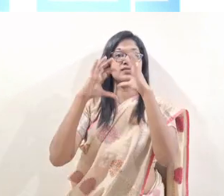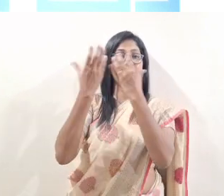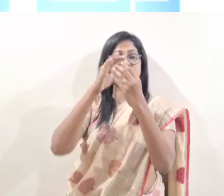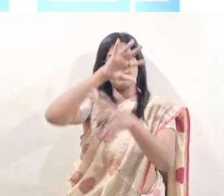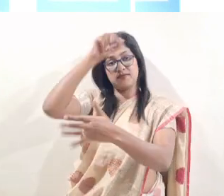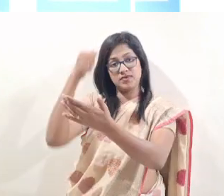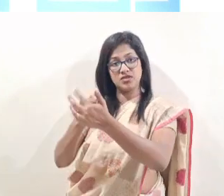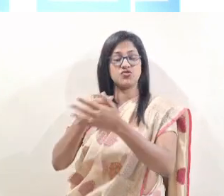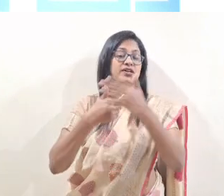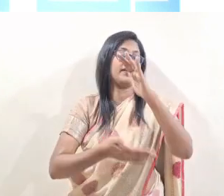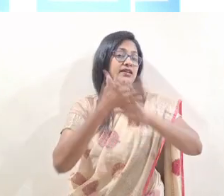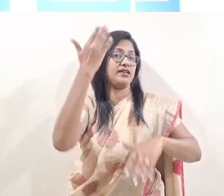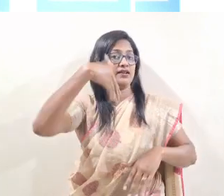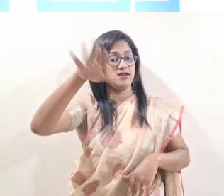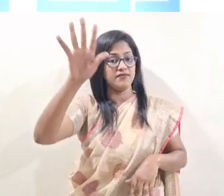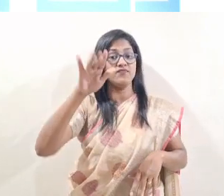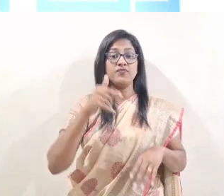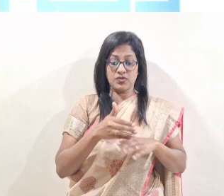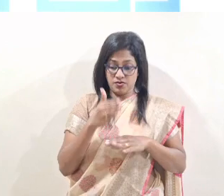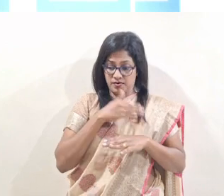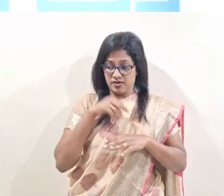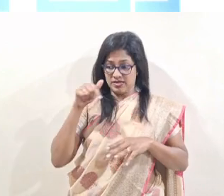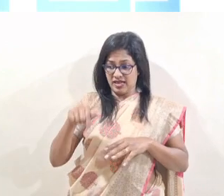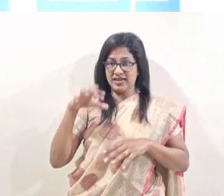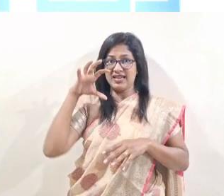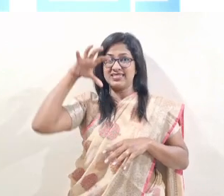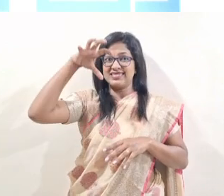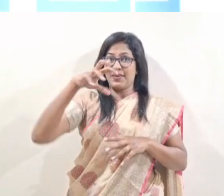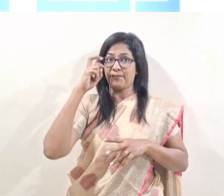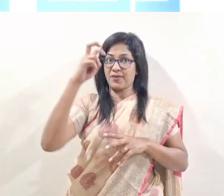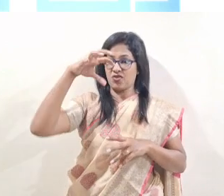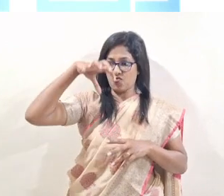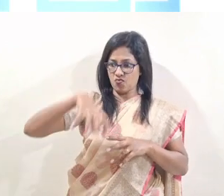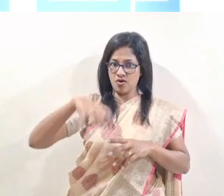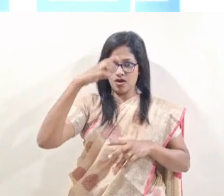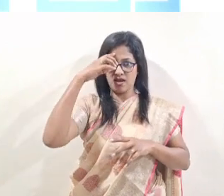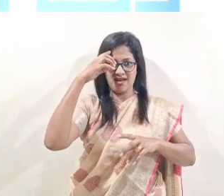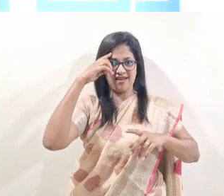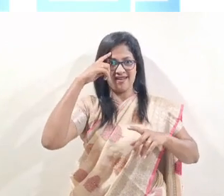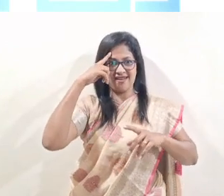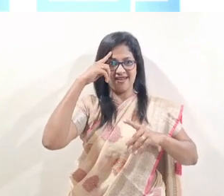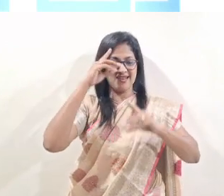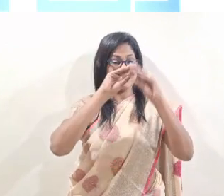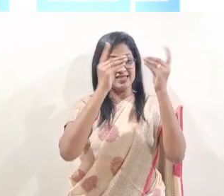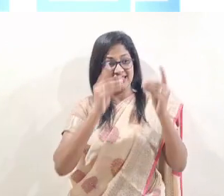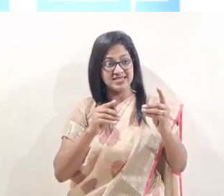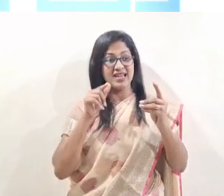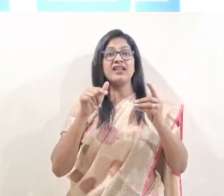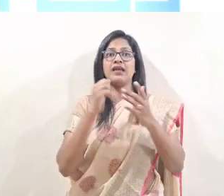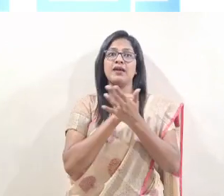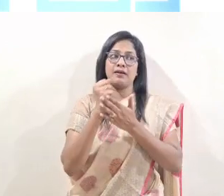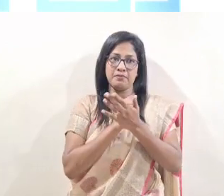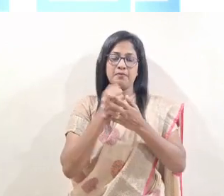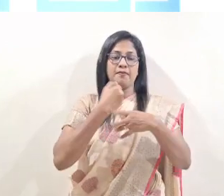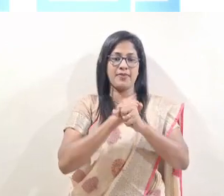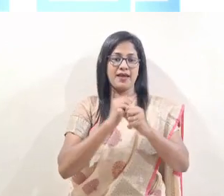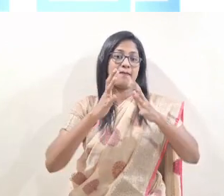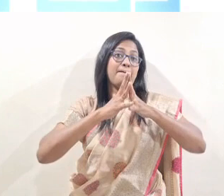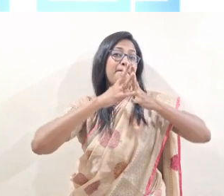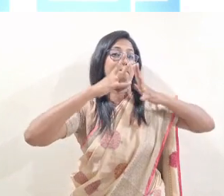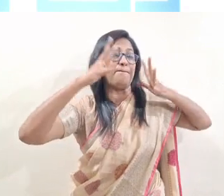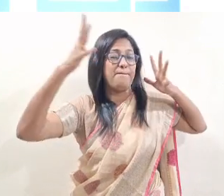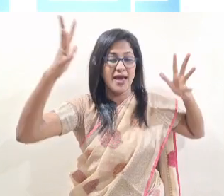leave. So when we were designing this station, I still remember we made it extra big, of course.